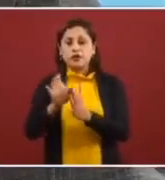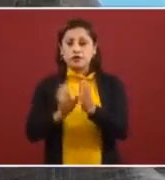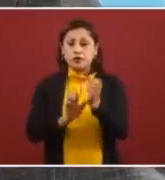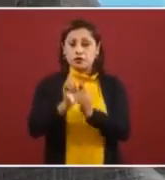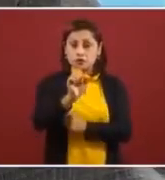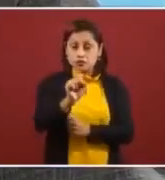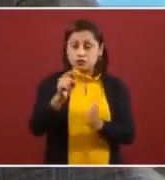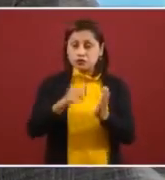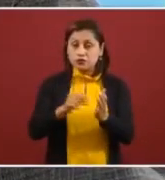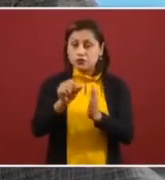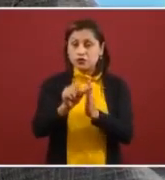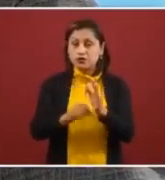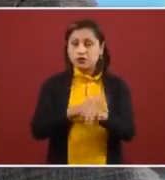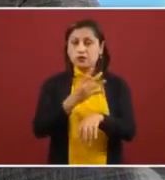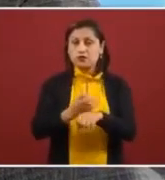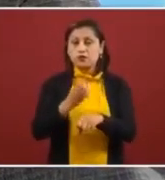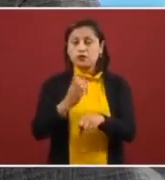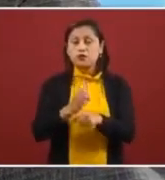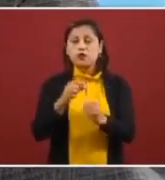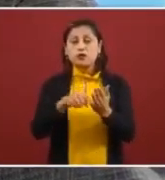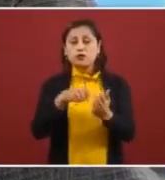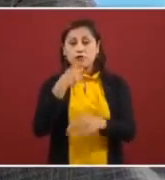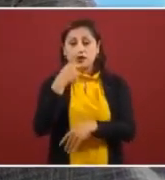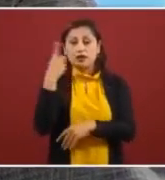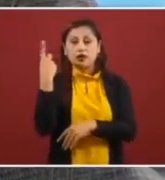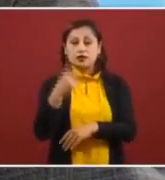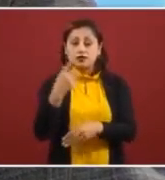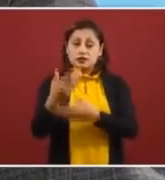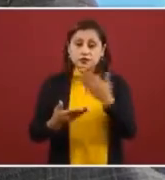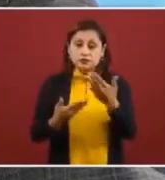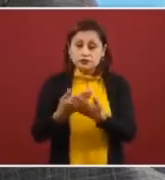see all those little spots? That's where they went to all of them.